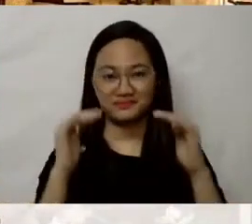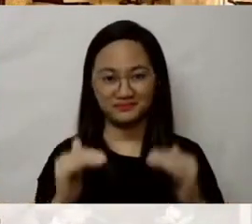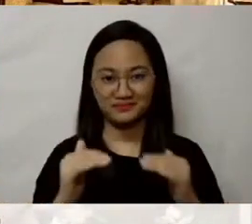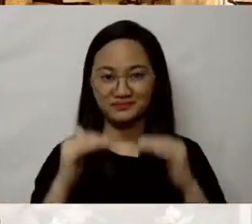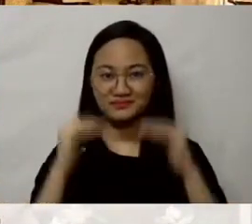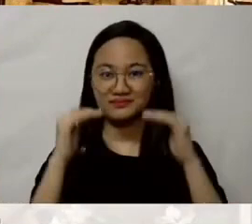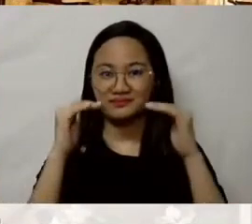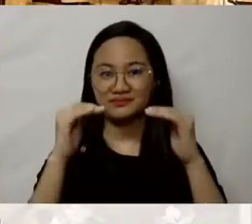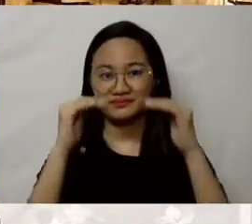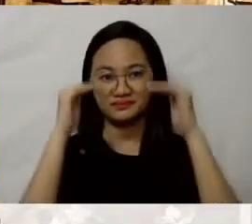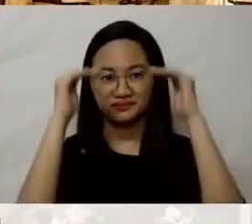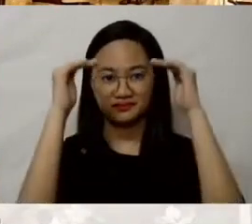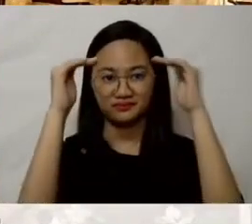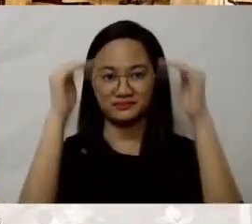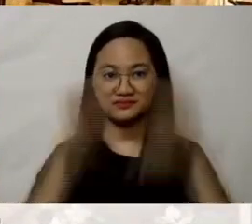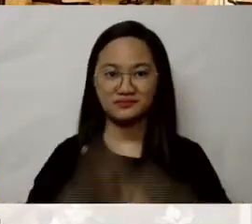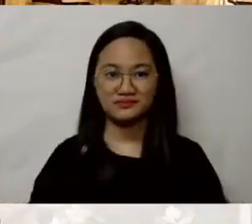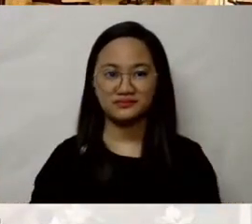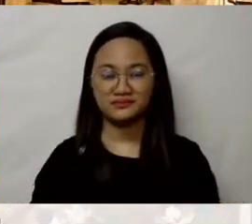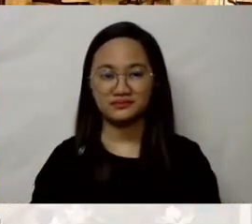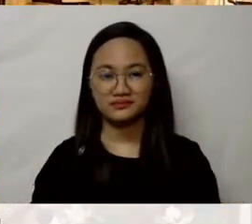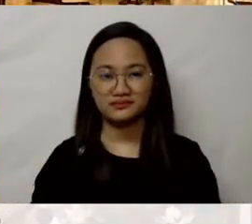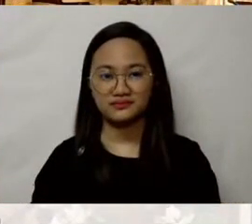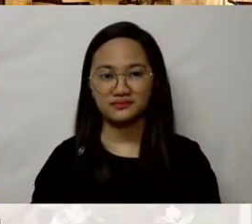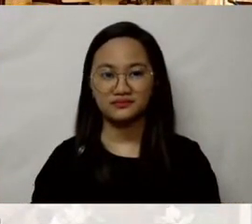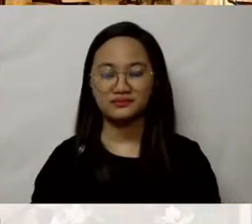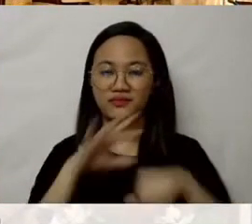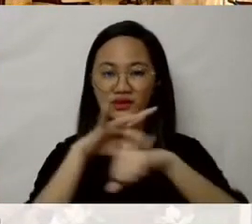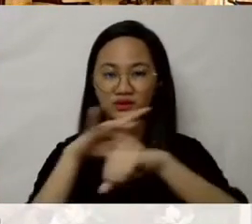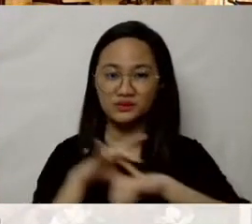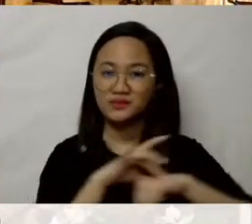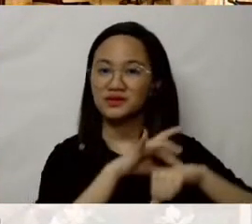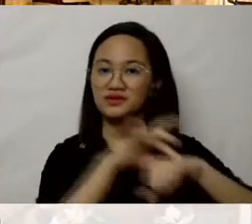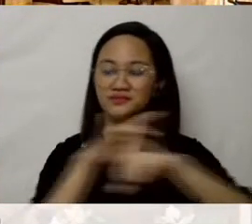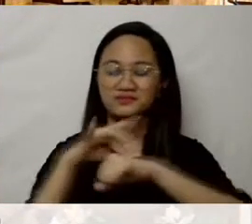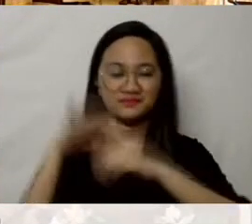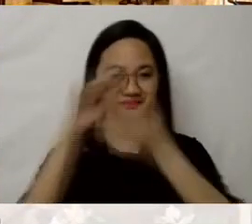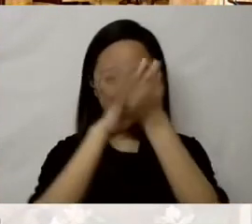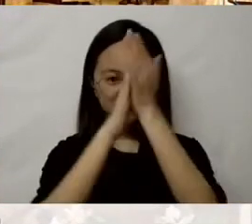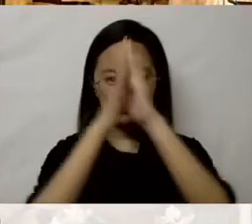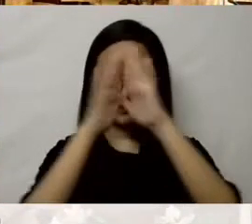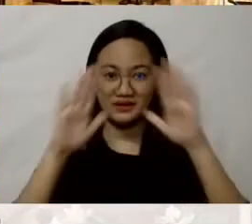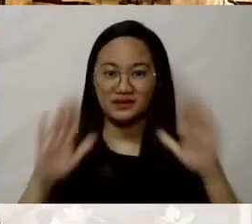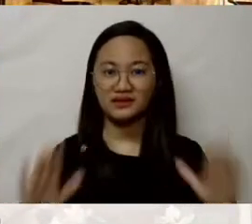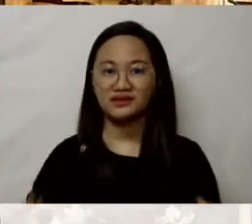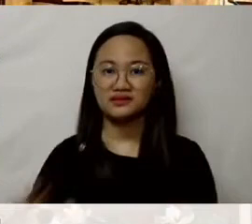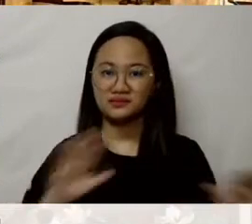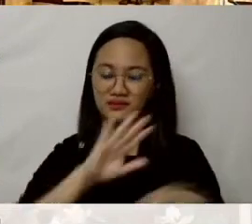Salud, my God, my God.